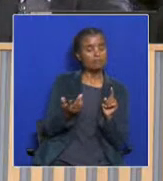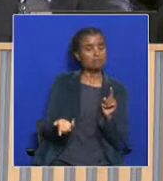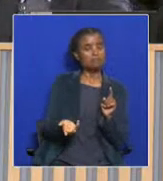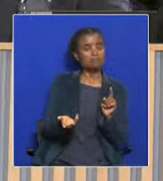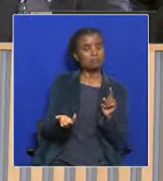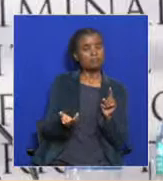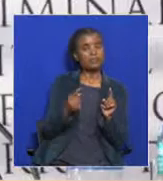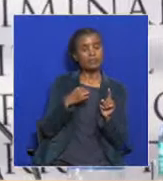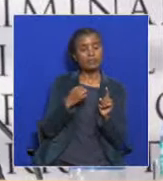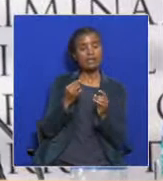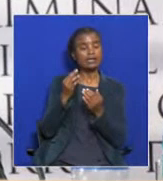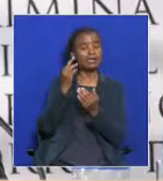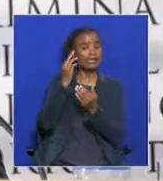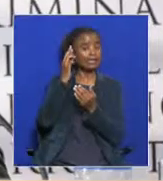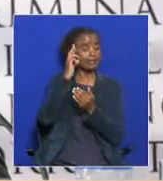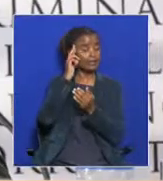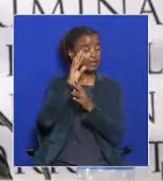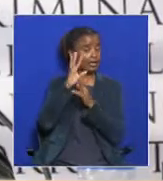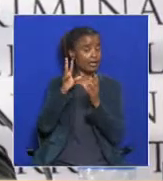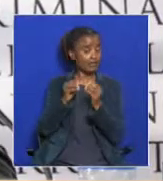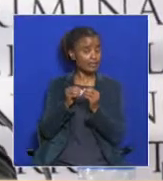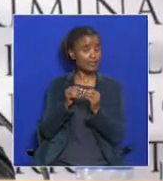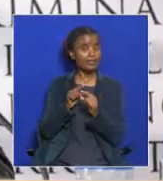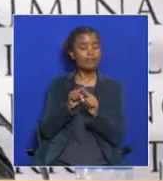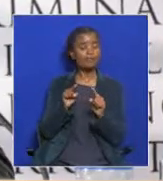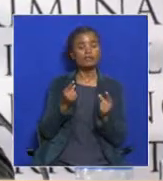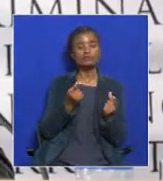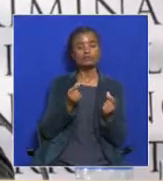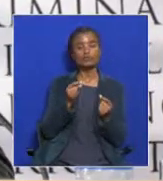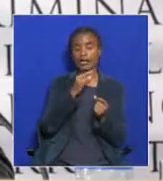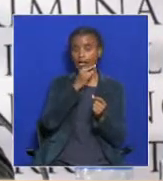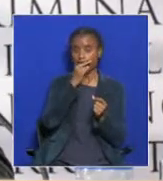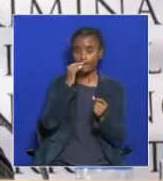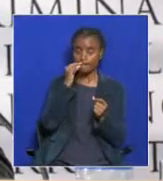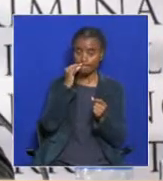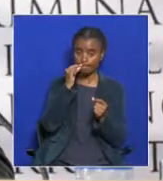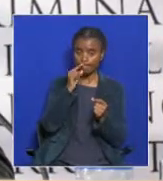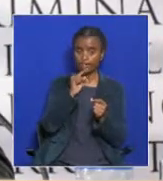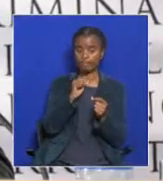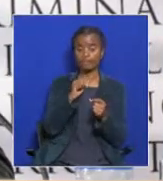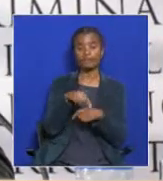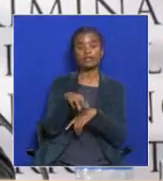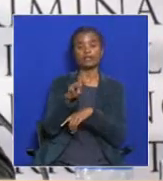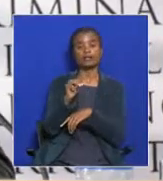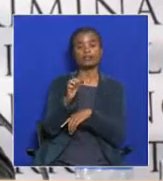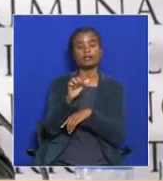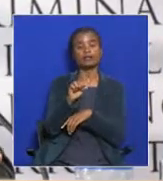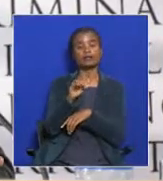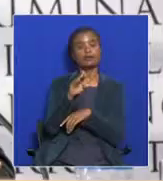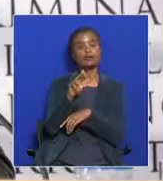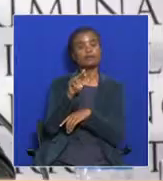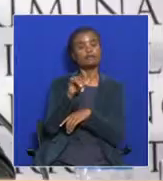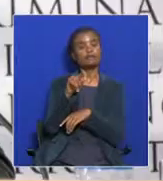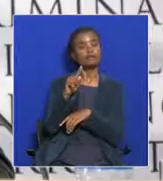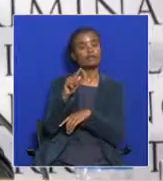head. It will give me the name of the mega freight agent who I said in 2022 was present. I would have noted